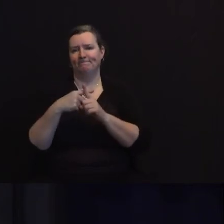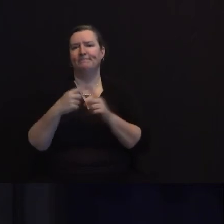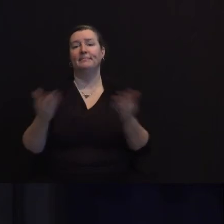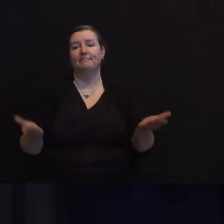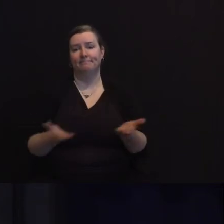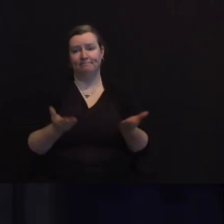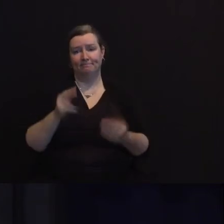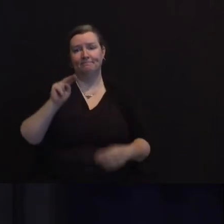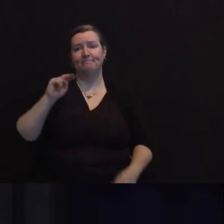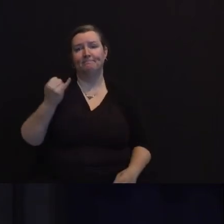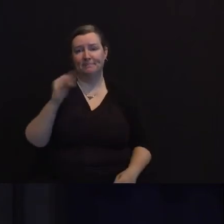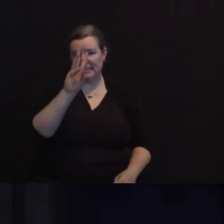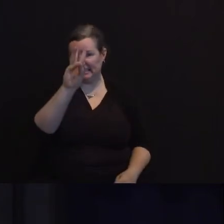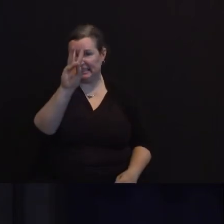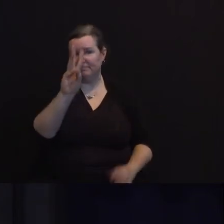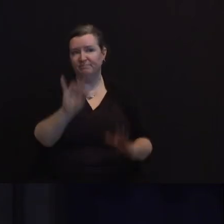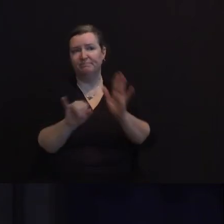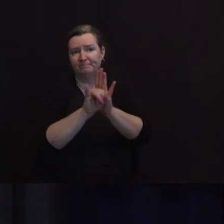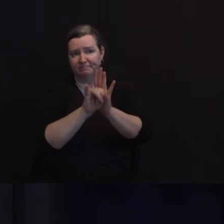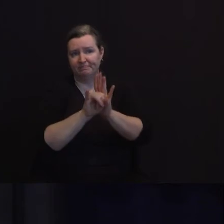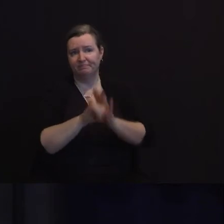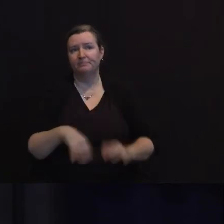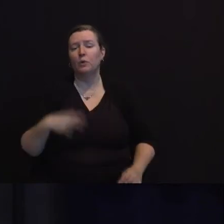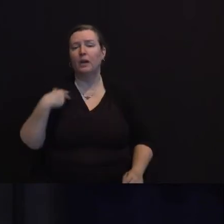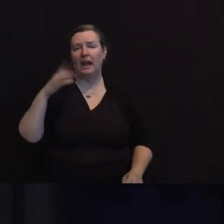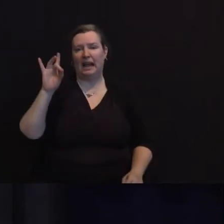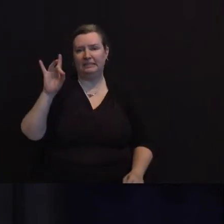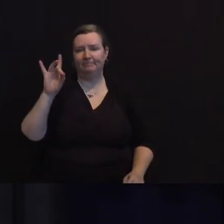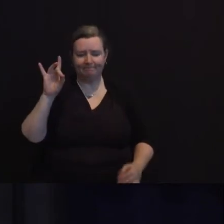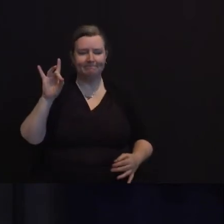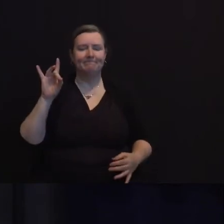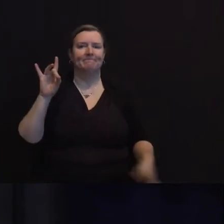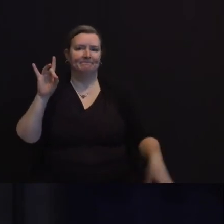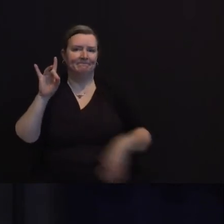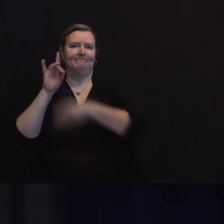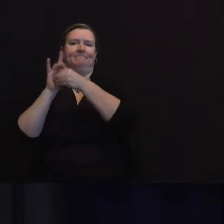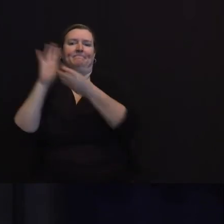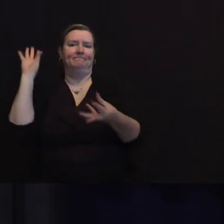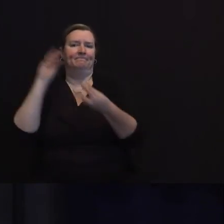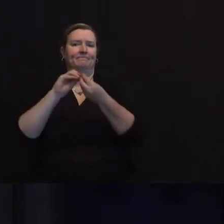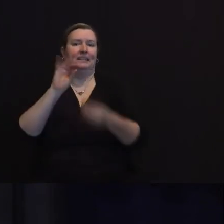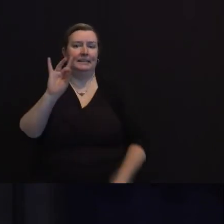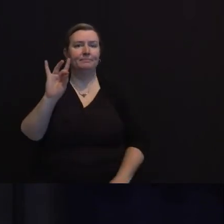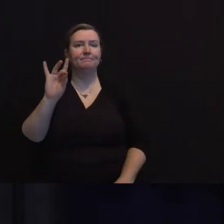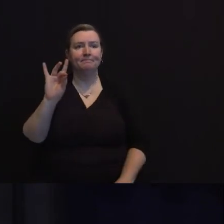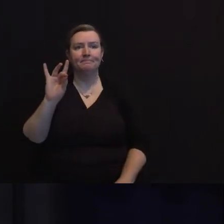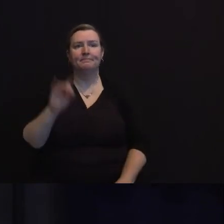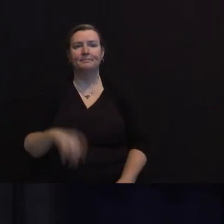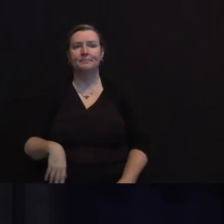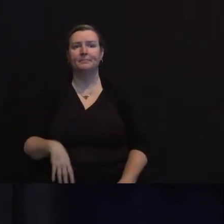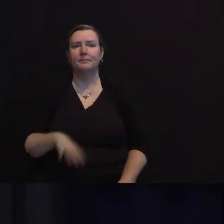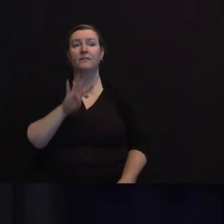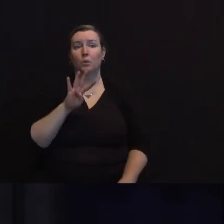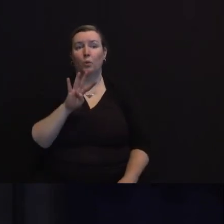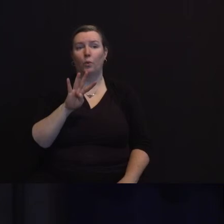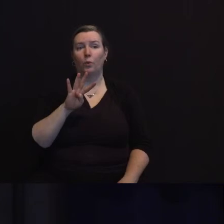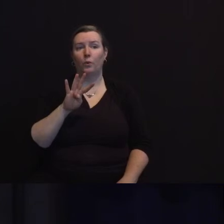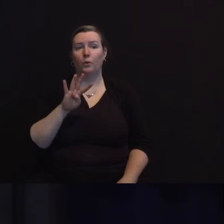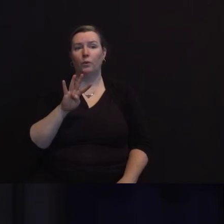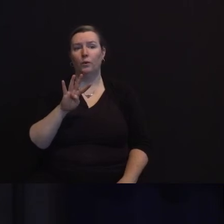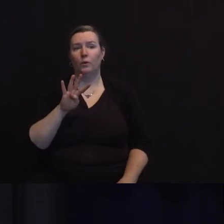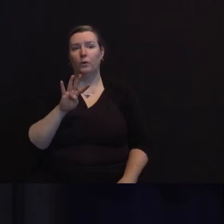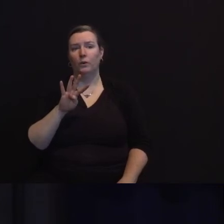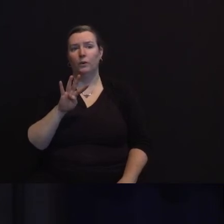8. Among the reports of this variant, 4 have occurred in Ocean County, 2 in